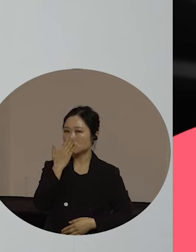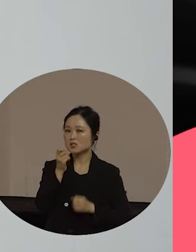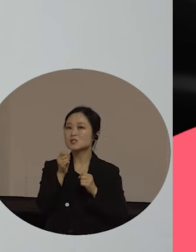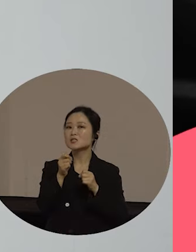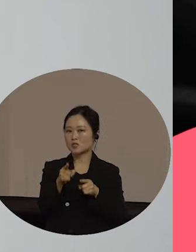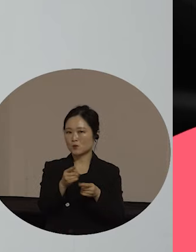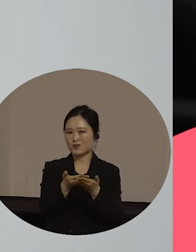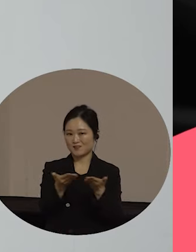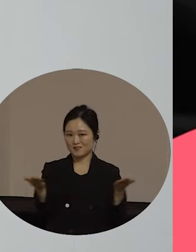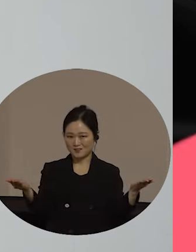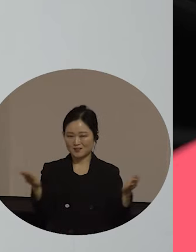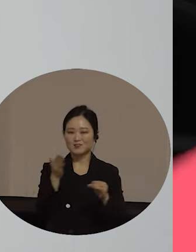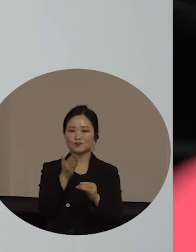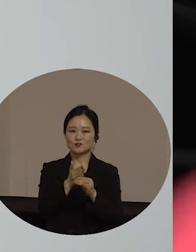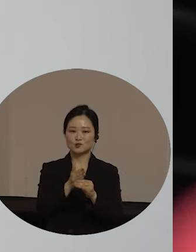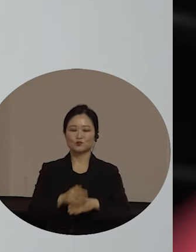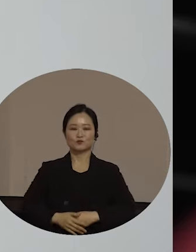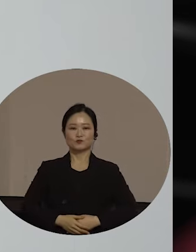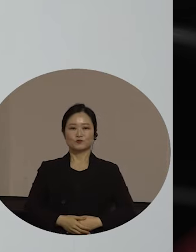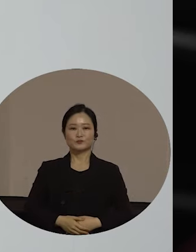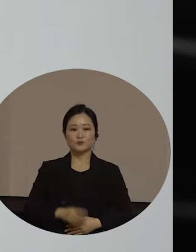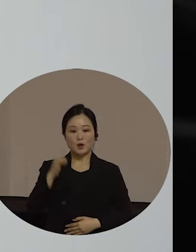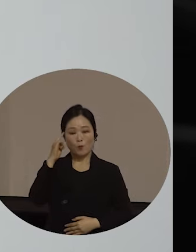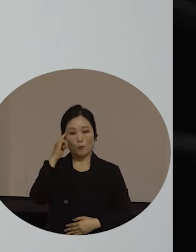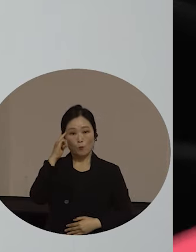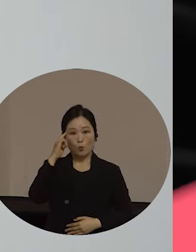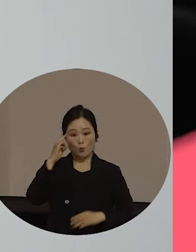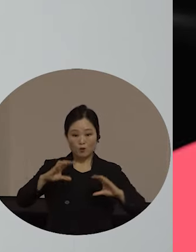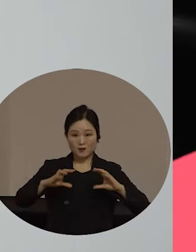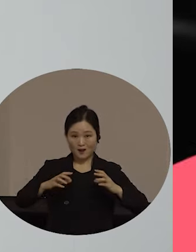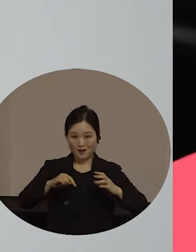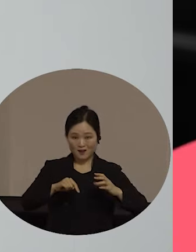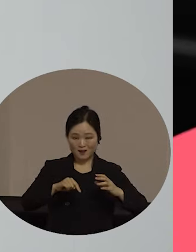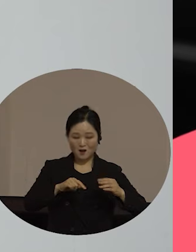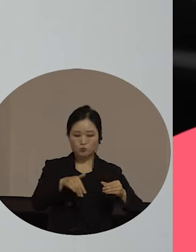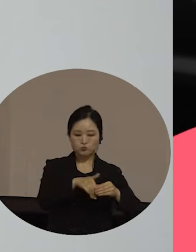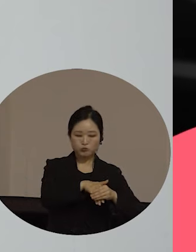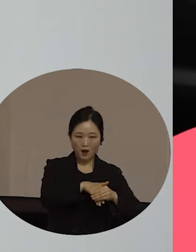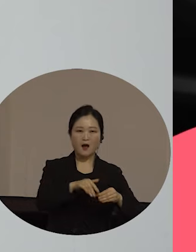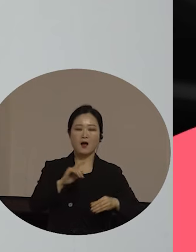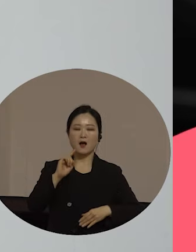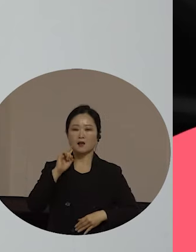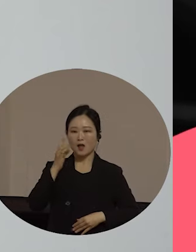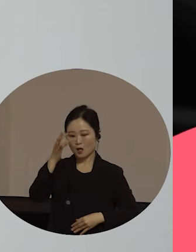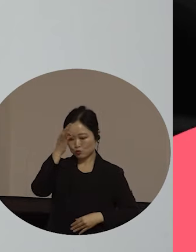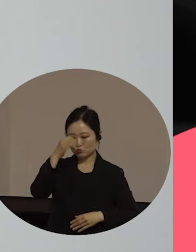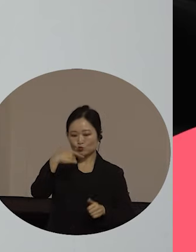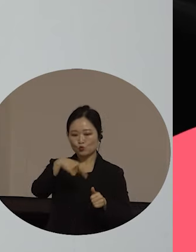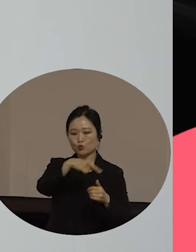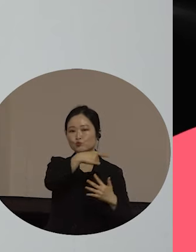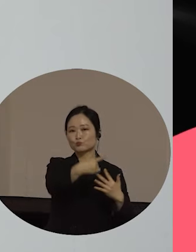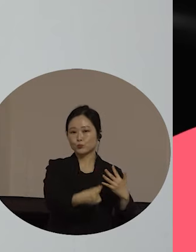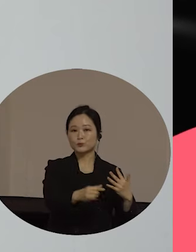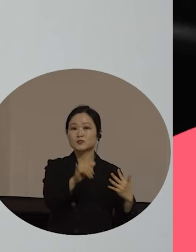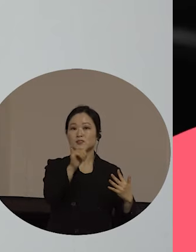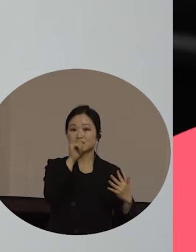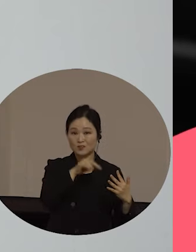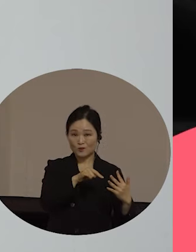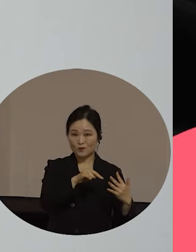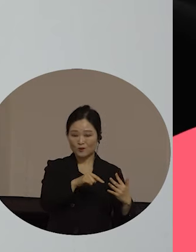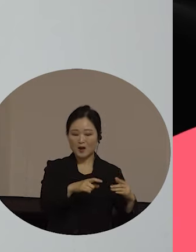cultural and art education programs by the schools and also the districts, but as well